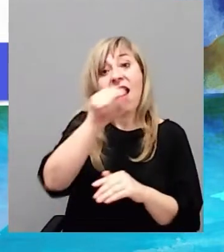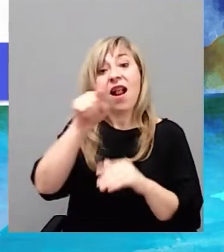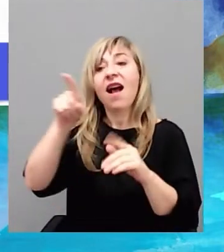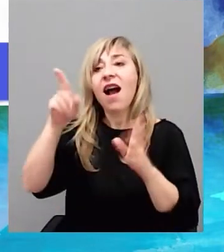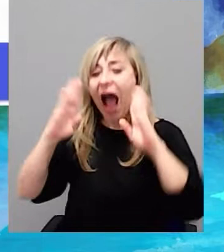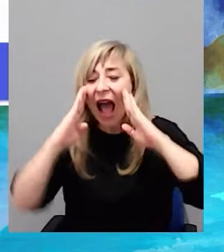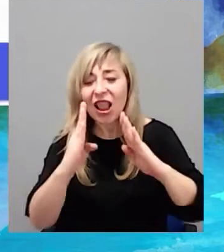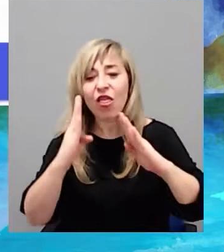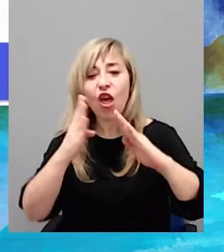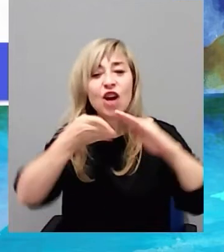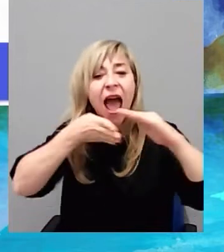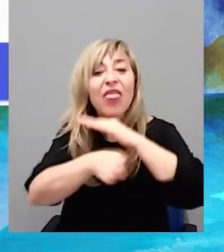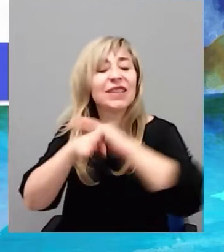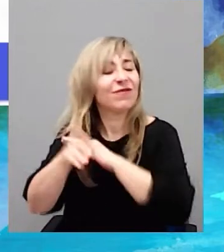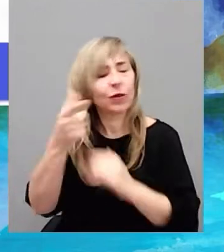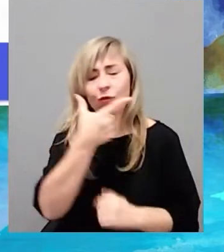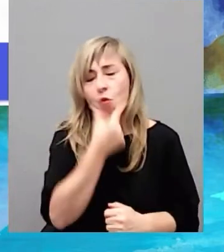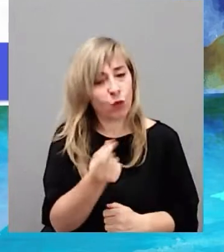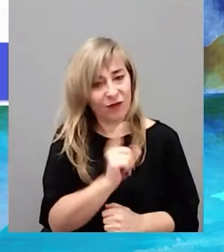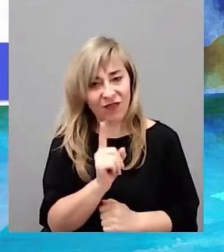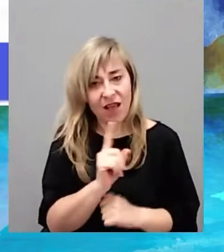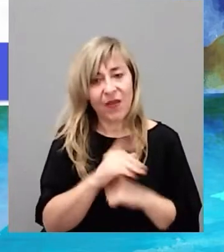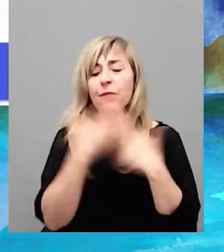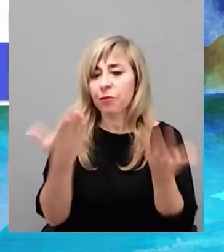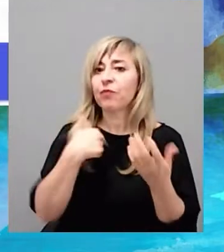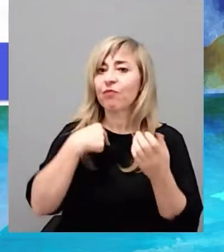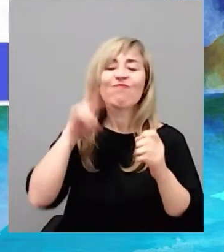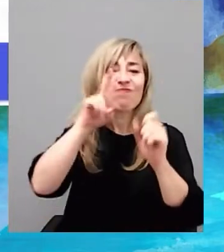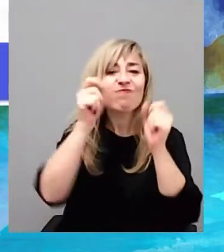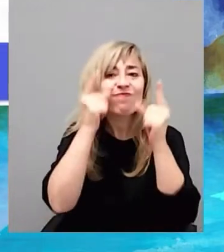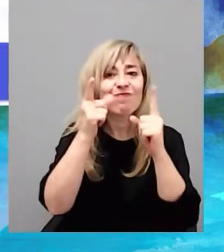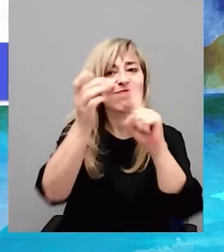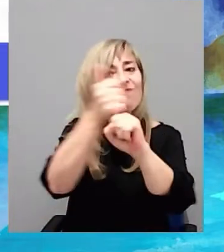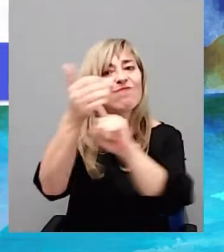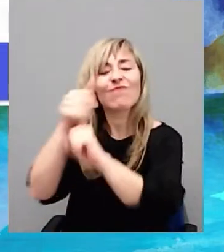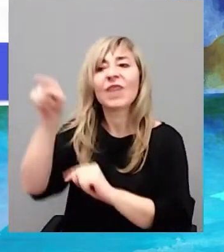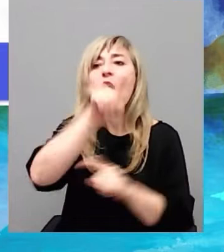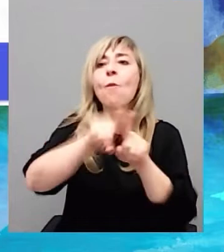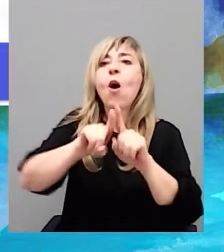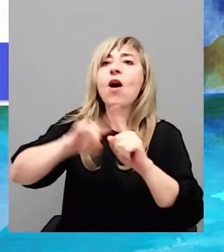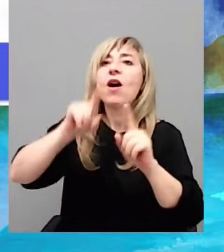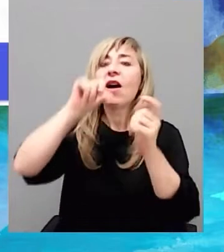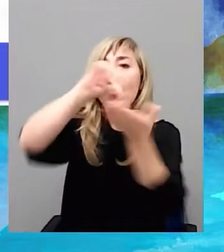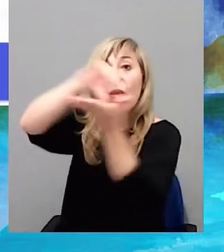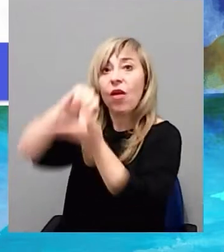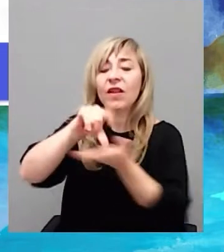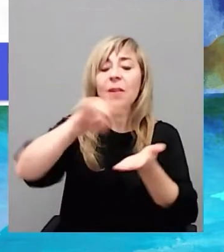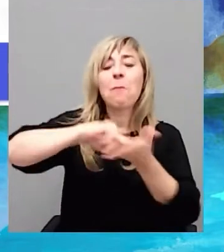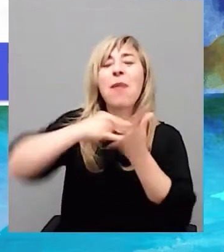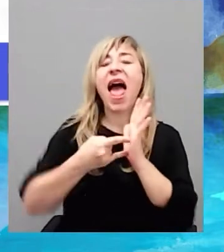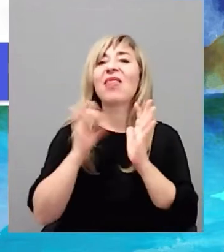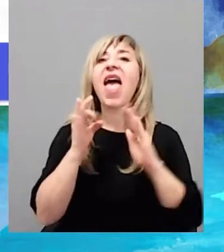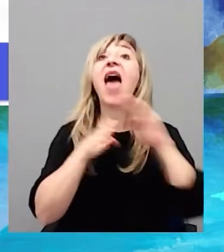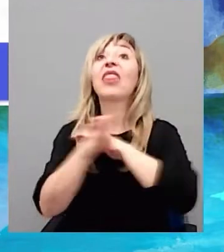easy task. We've detected that they don't have accessibility plans. Most